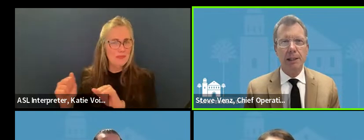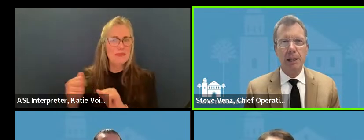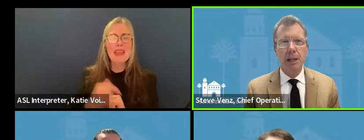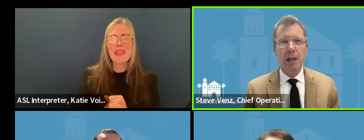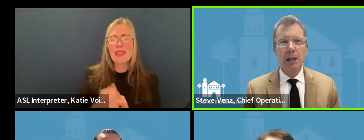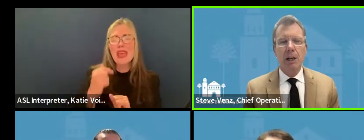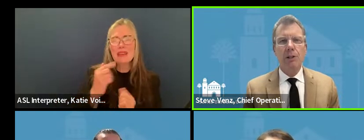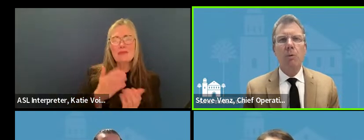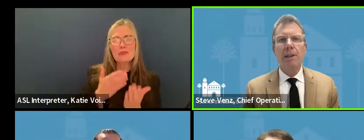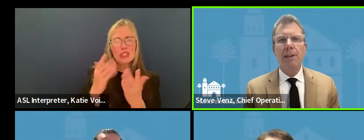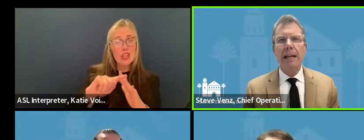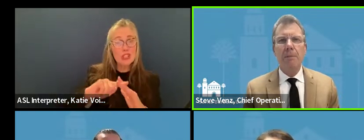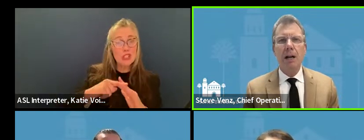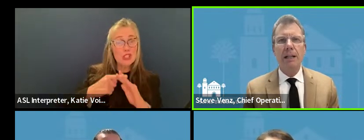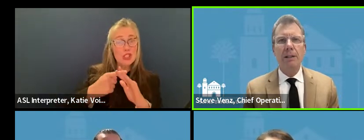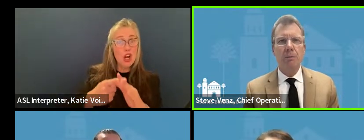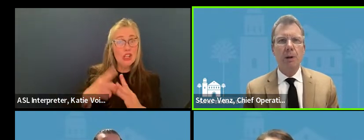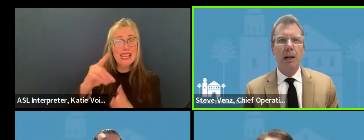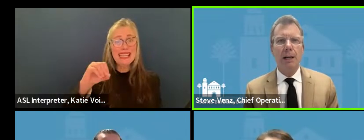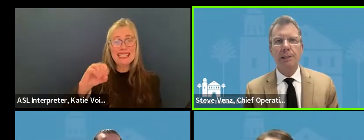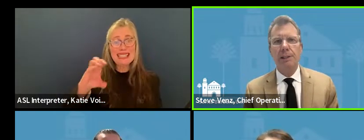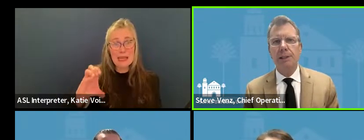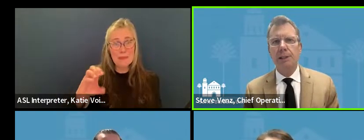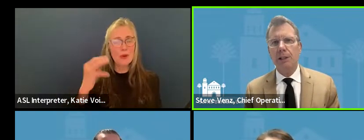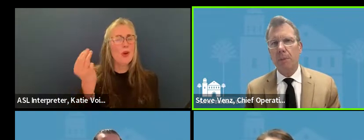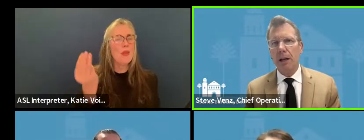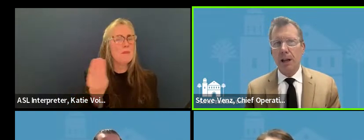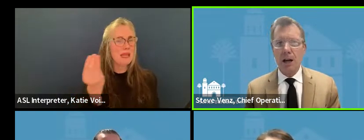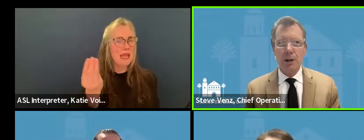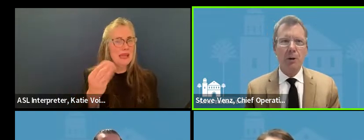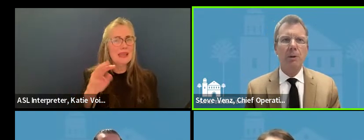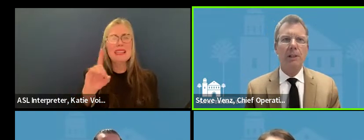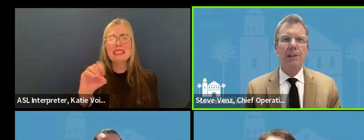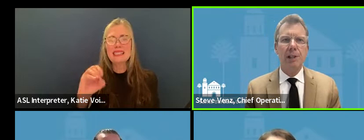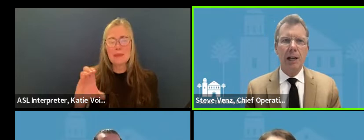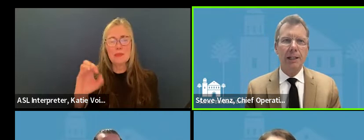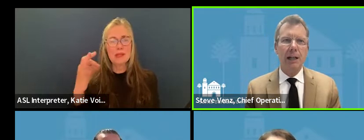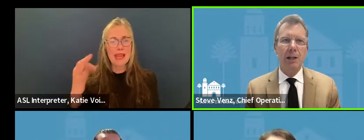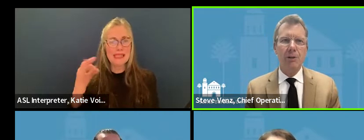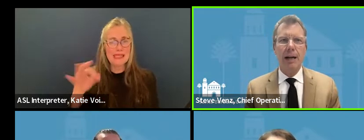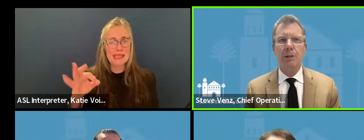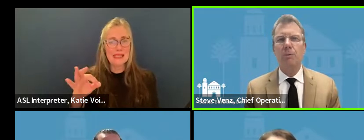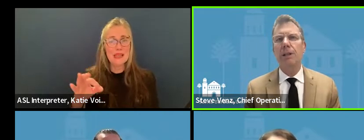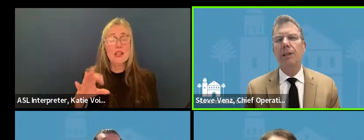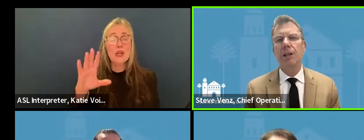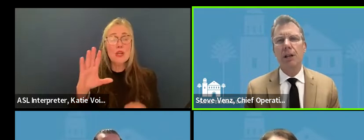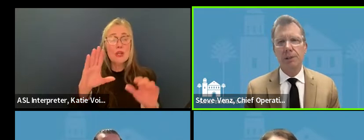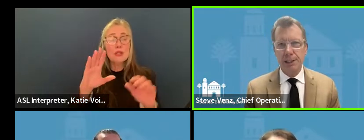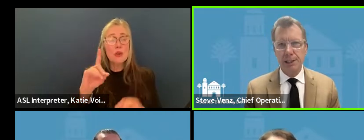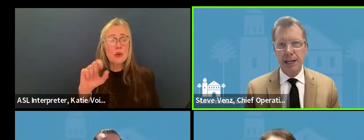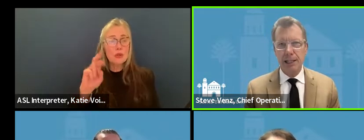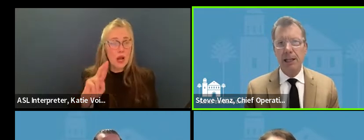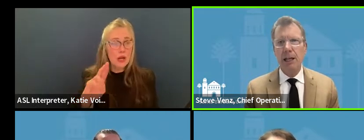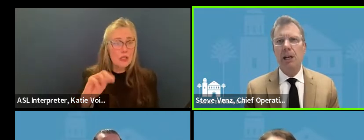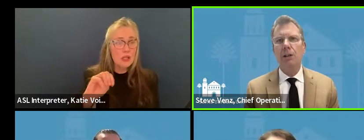19th. So with that in mind, Dr. Maldonado signed the contract with